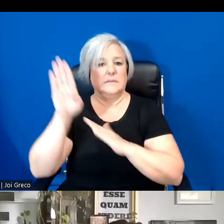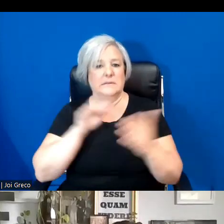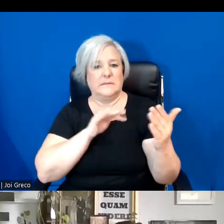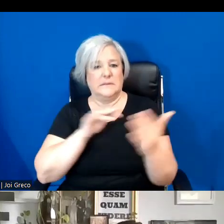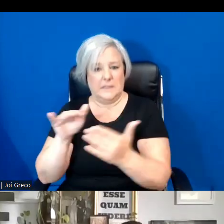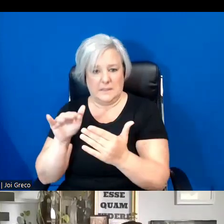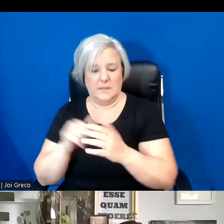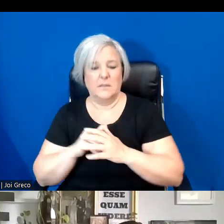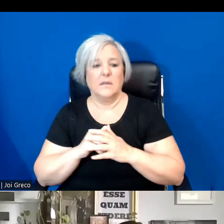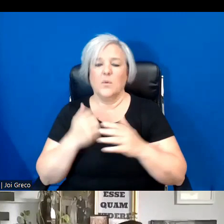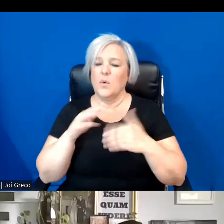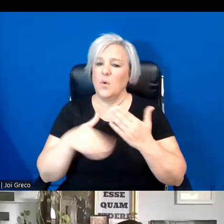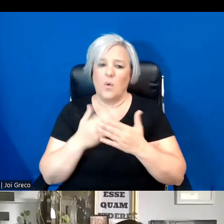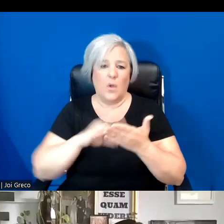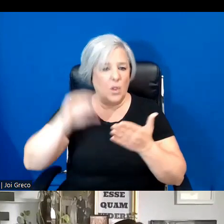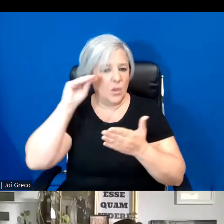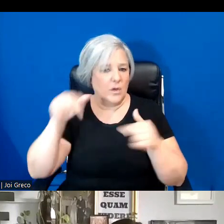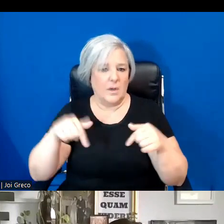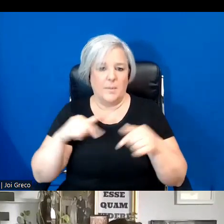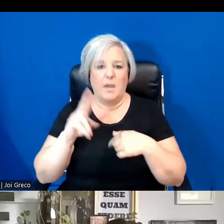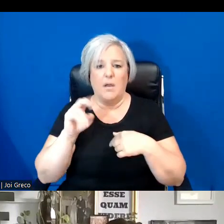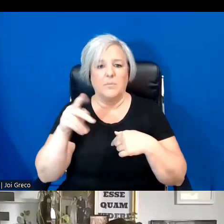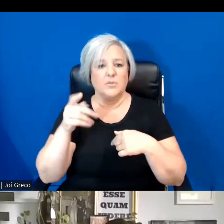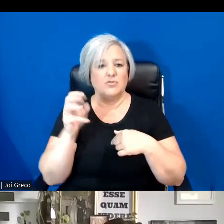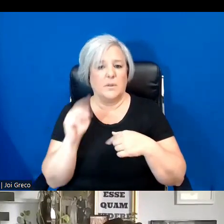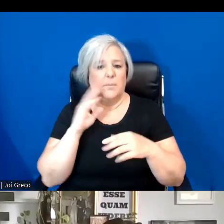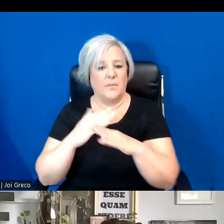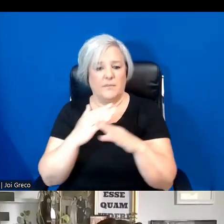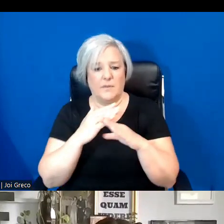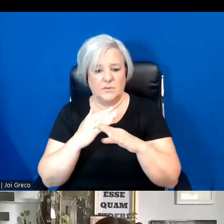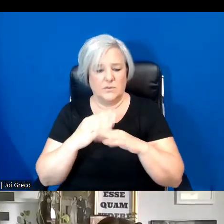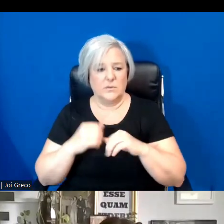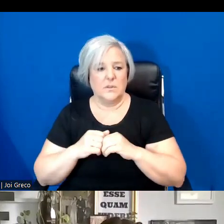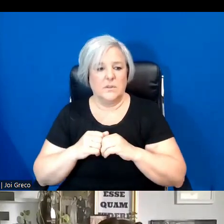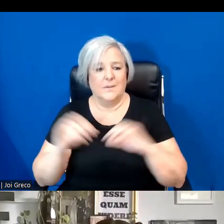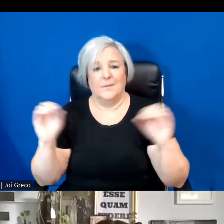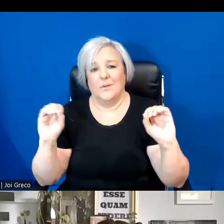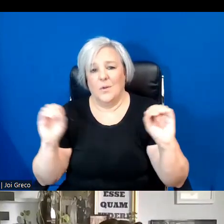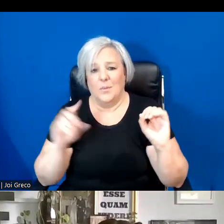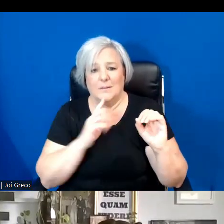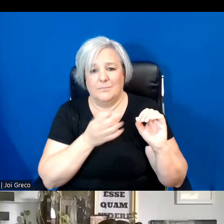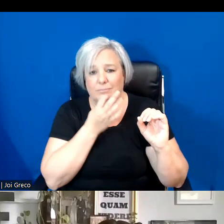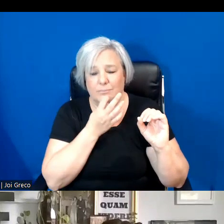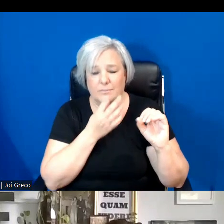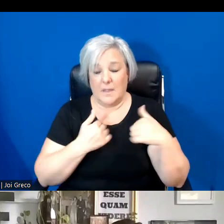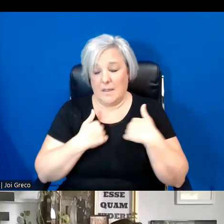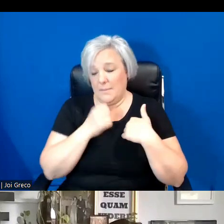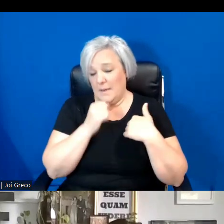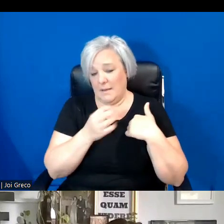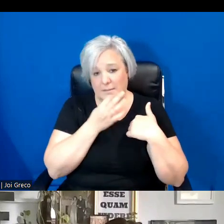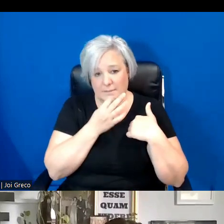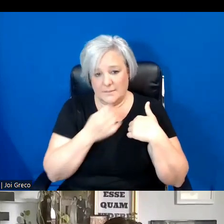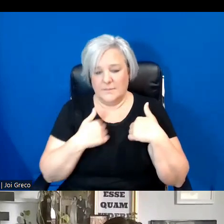all discovering and learning when it comes to upstream prevention. So no one is an expert. I certainly wouldn't call myself